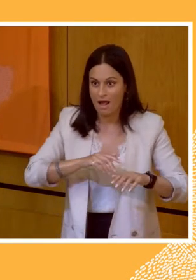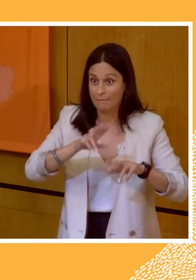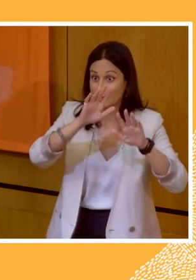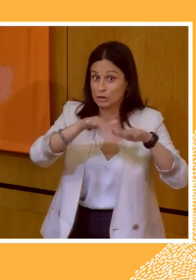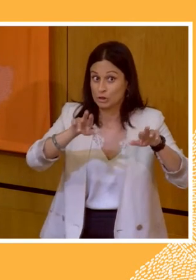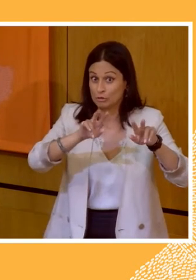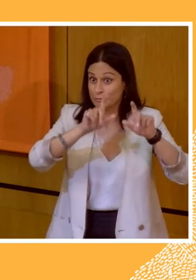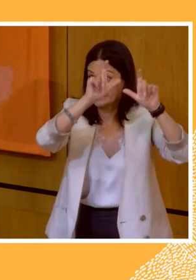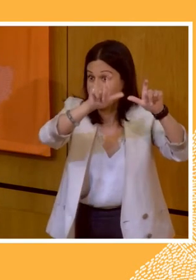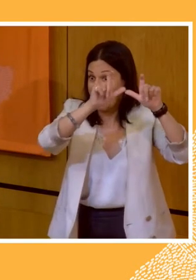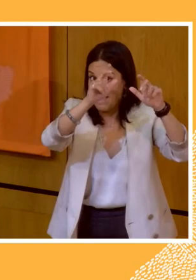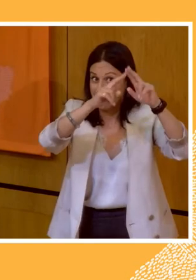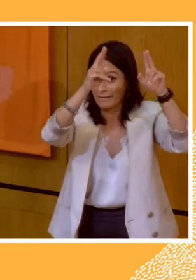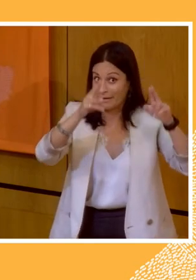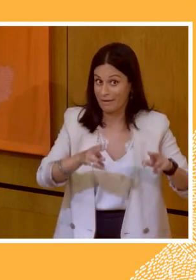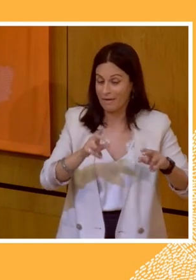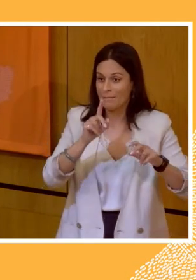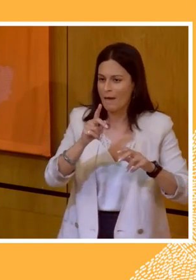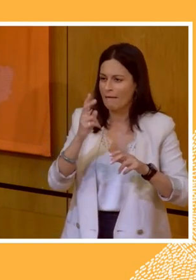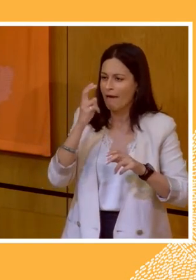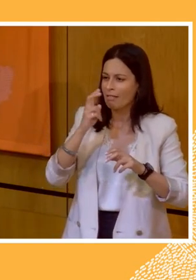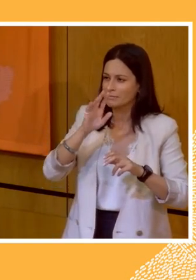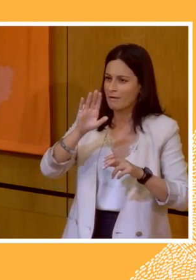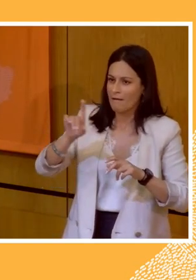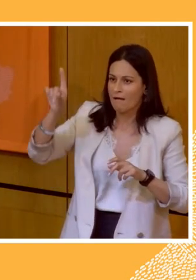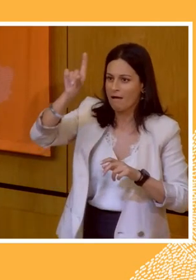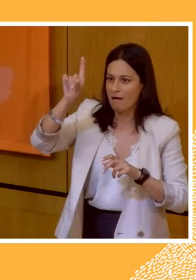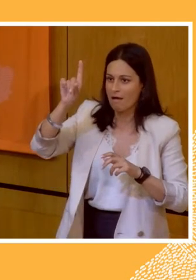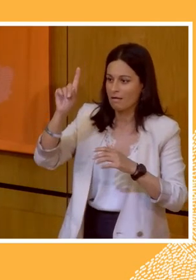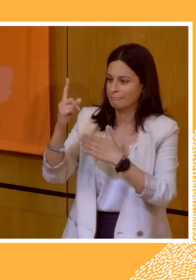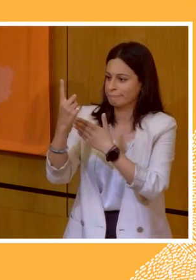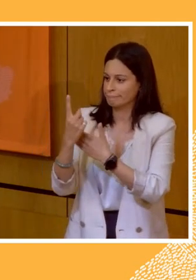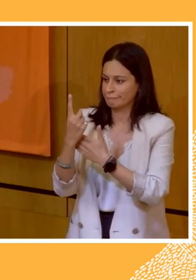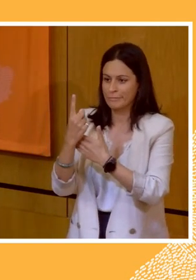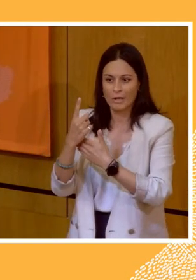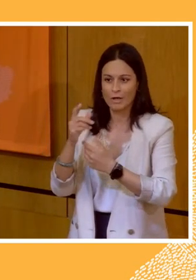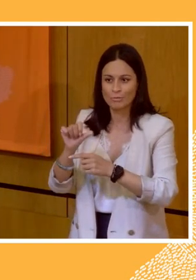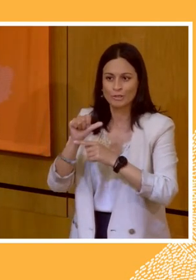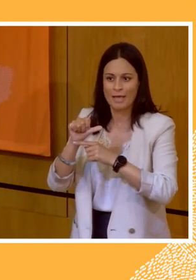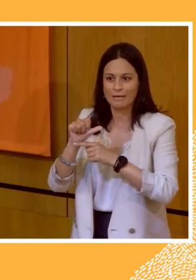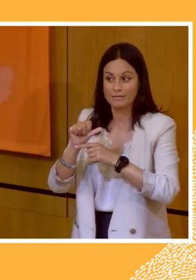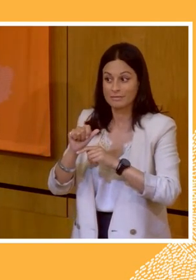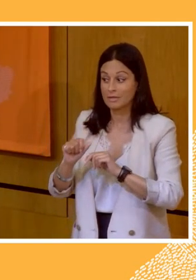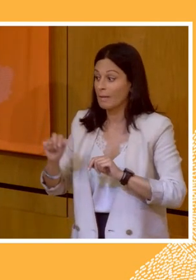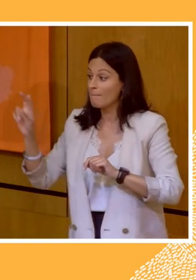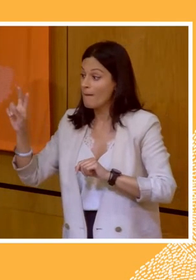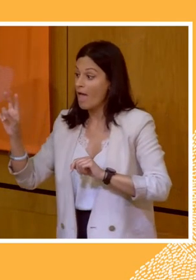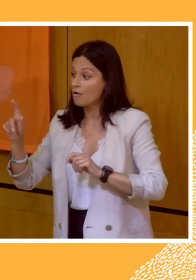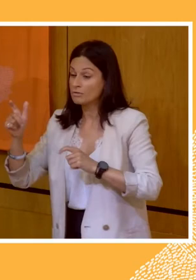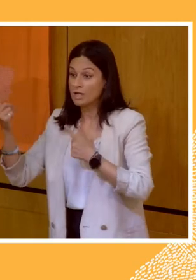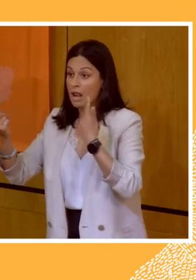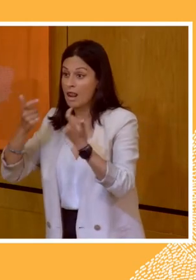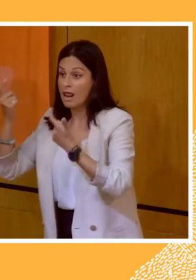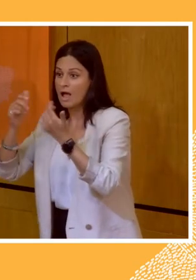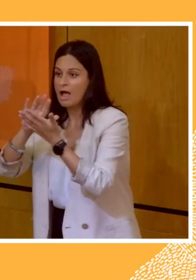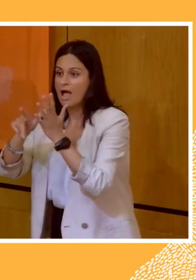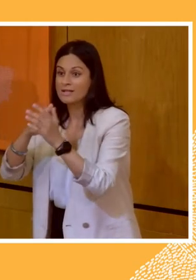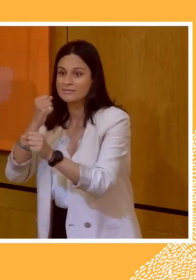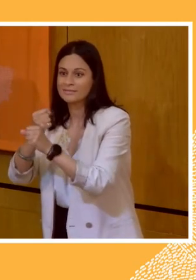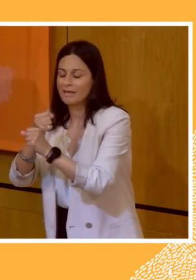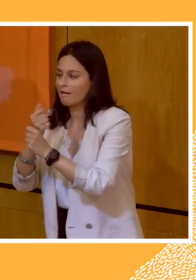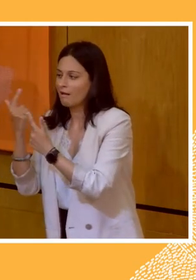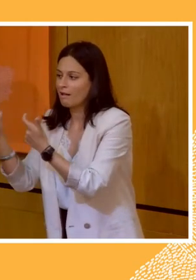some elder on the doorway to protect them until the parents come. We